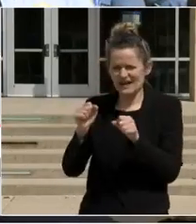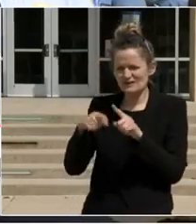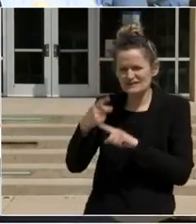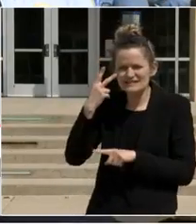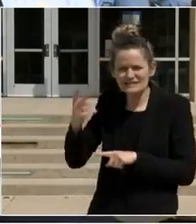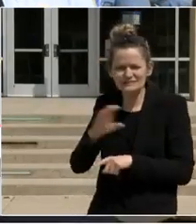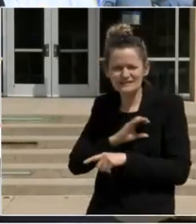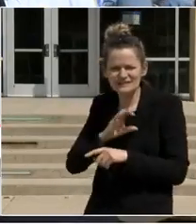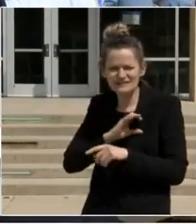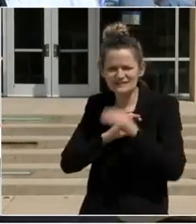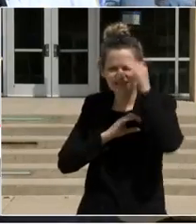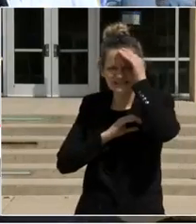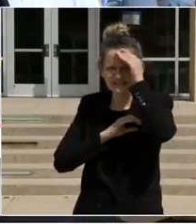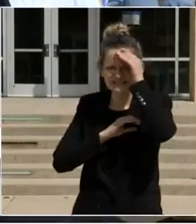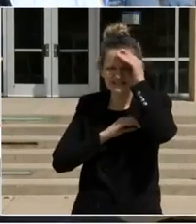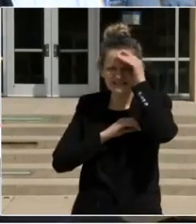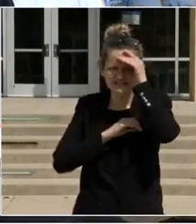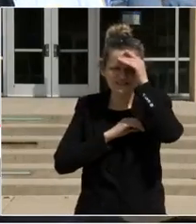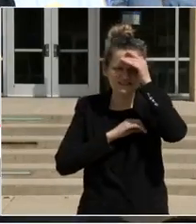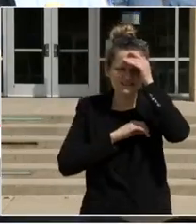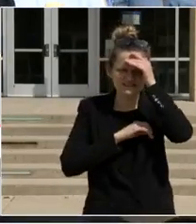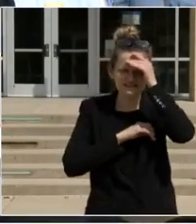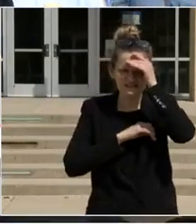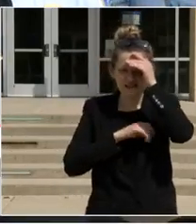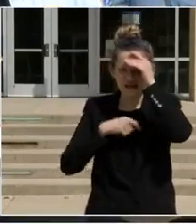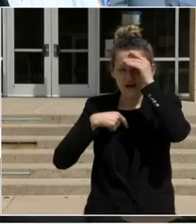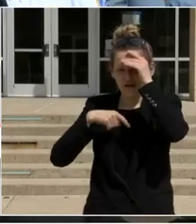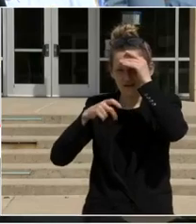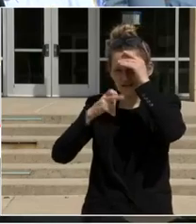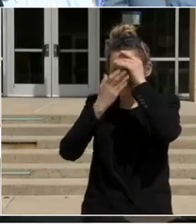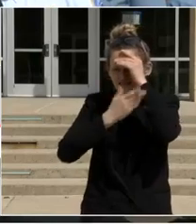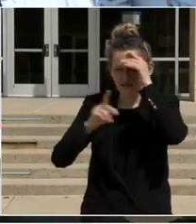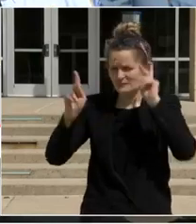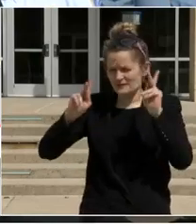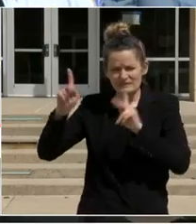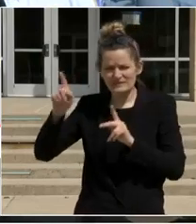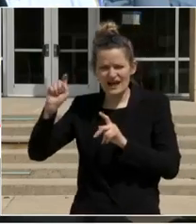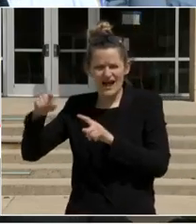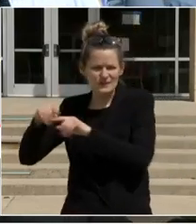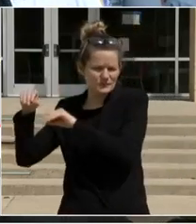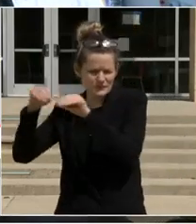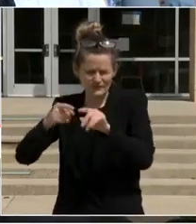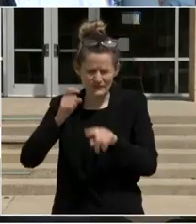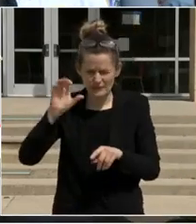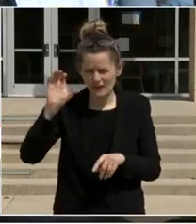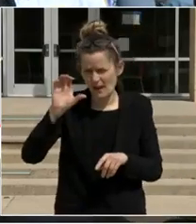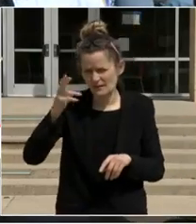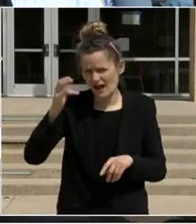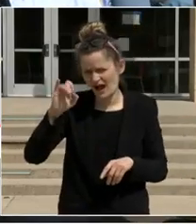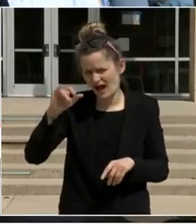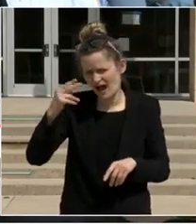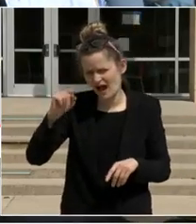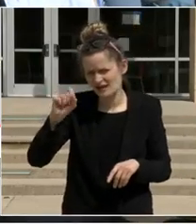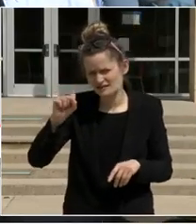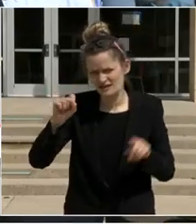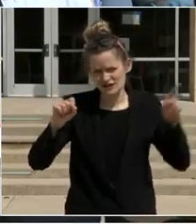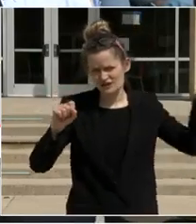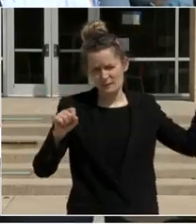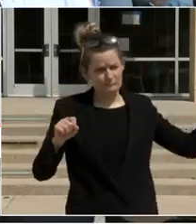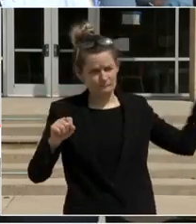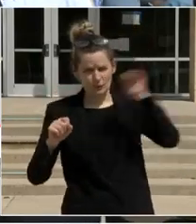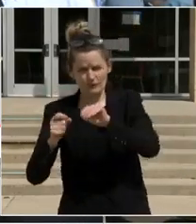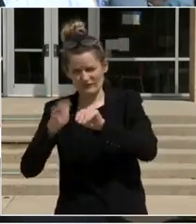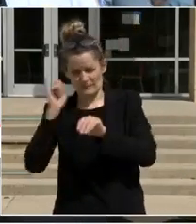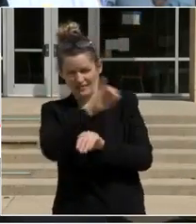She moved from Columbia Heights. She moved. She said she was scared in her neighborhood. At the